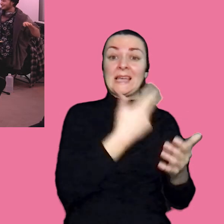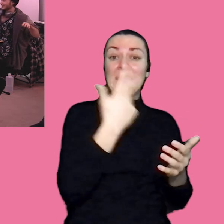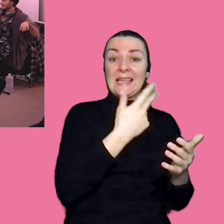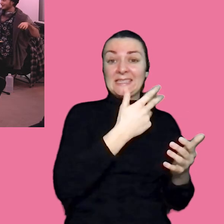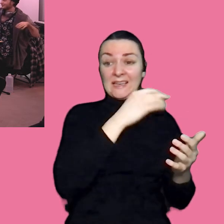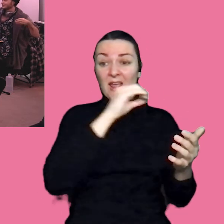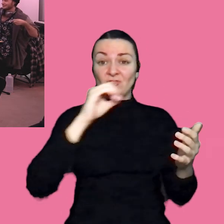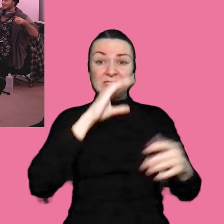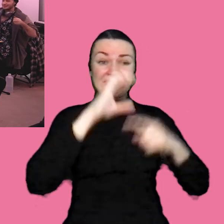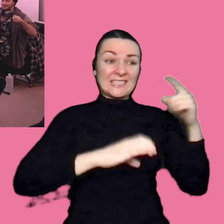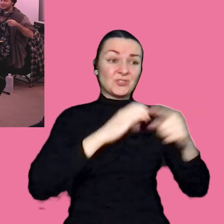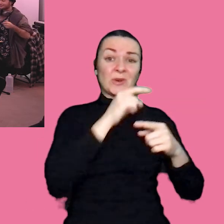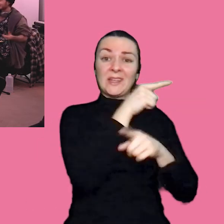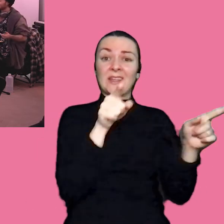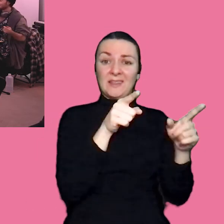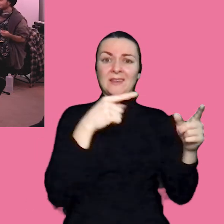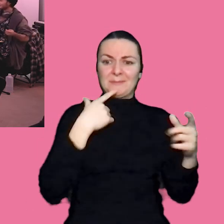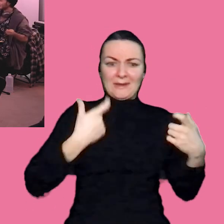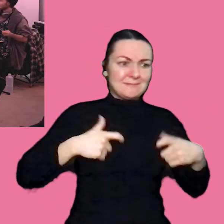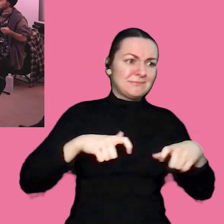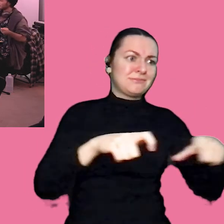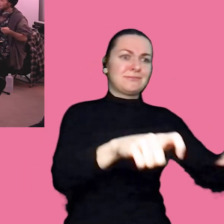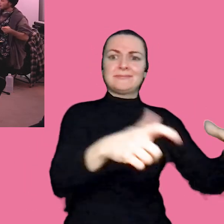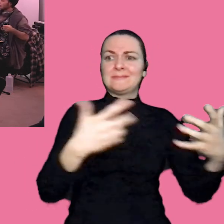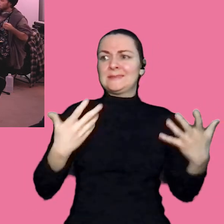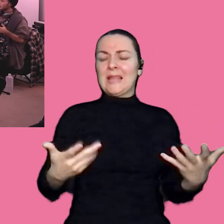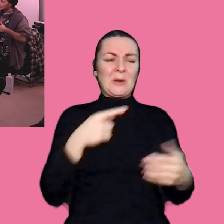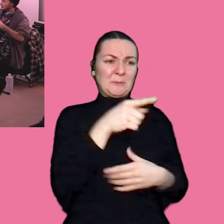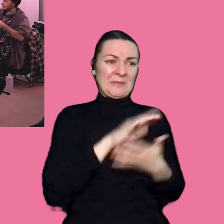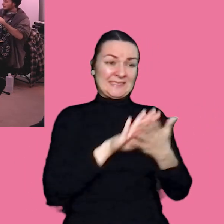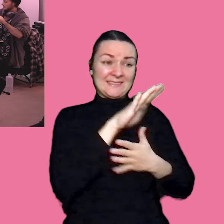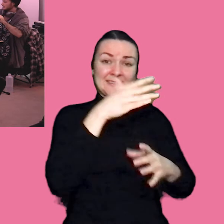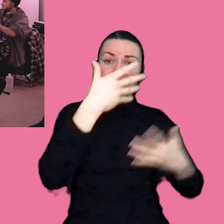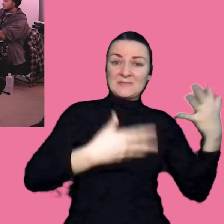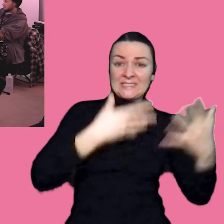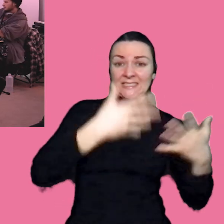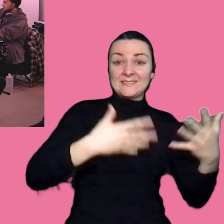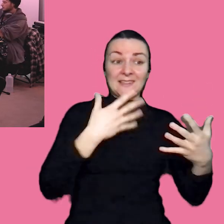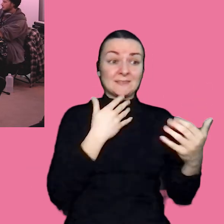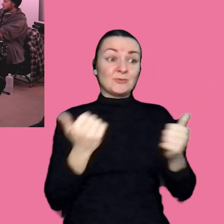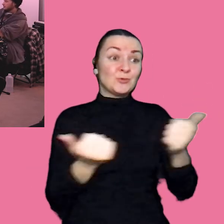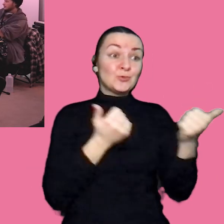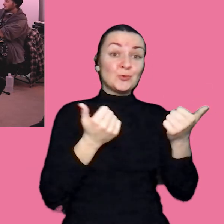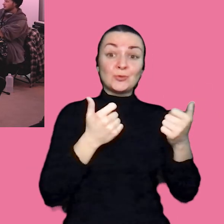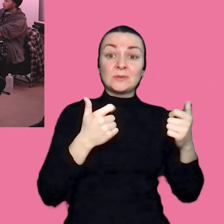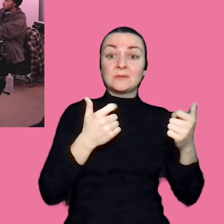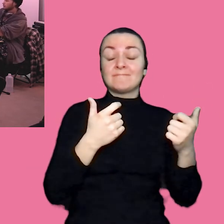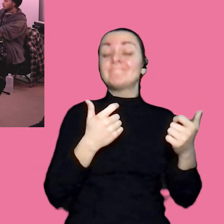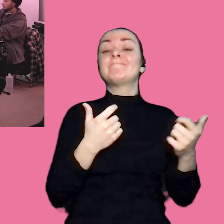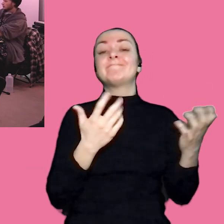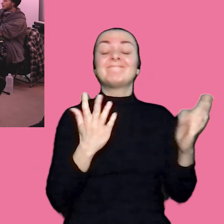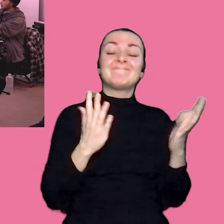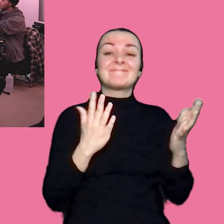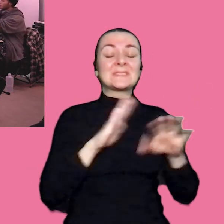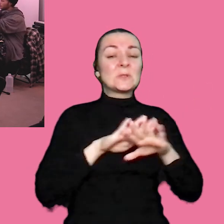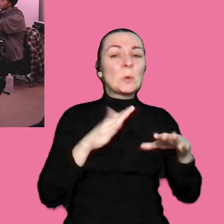1800s, and we're still here just now. So obviously they're not quite working, and this is a starting point, but you've